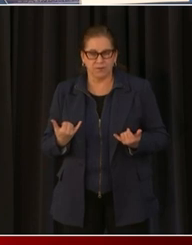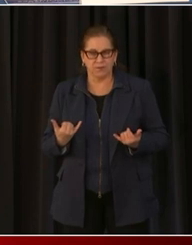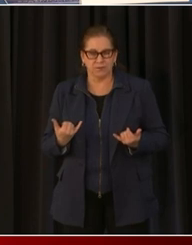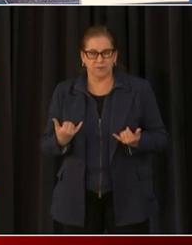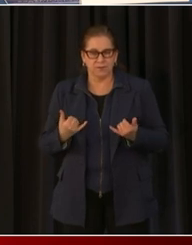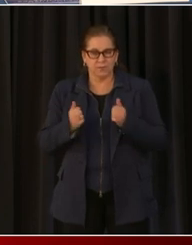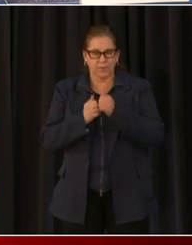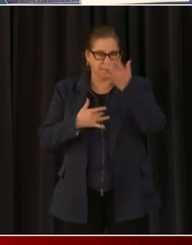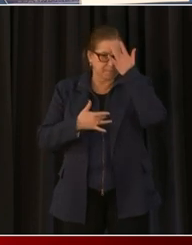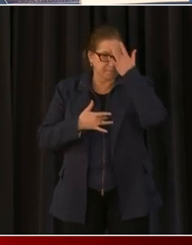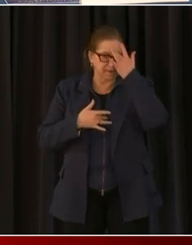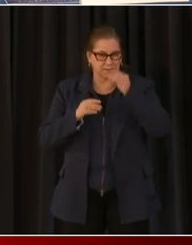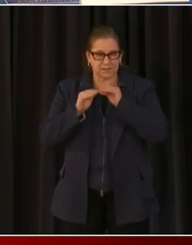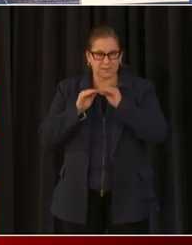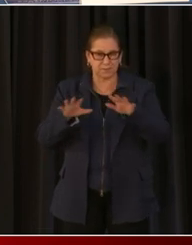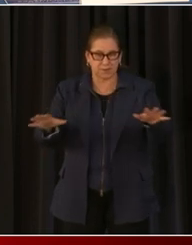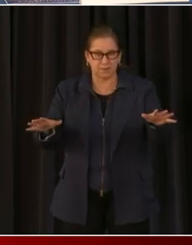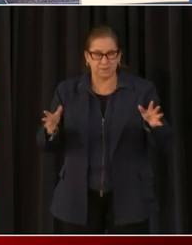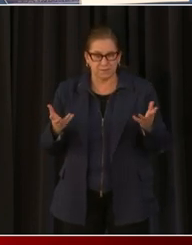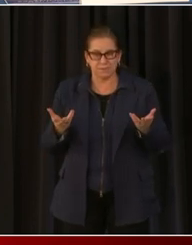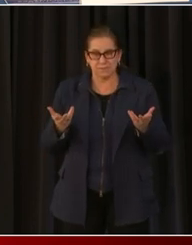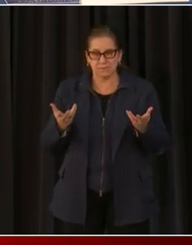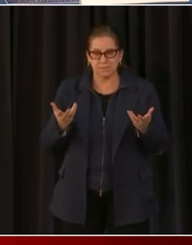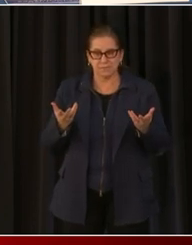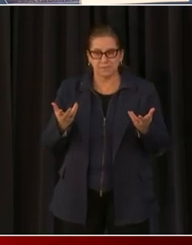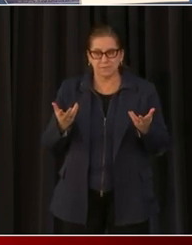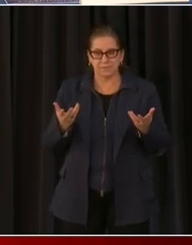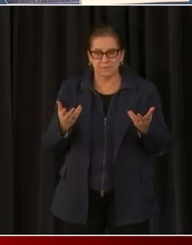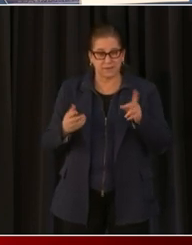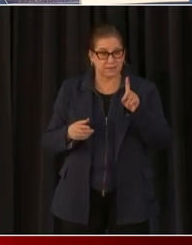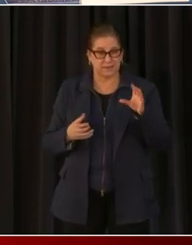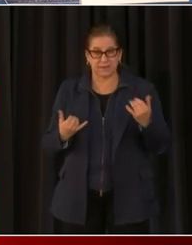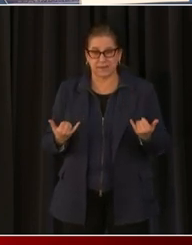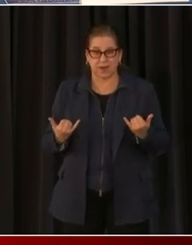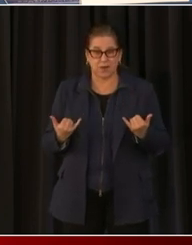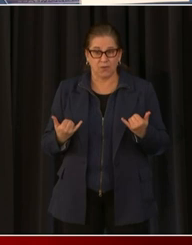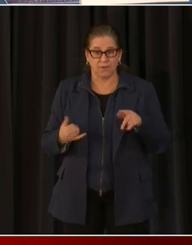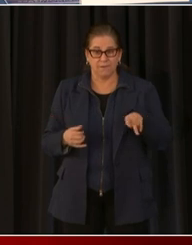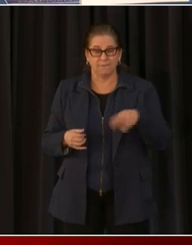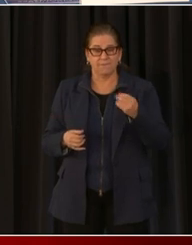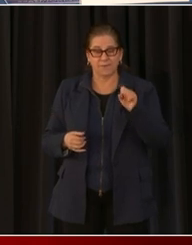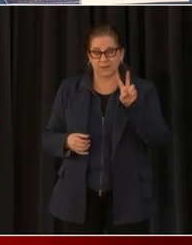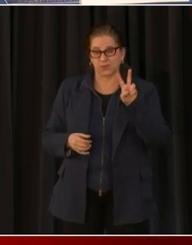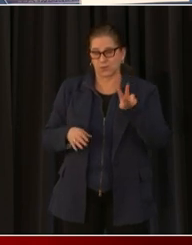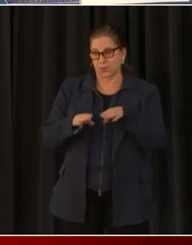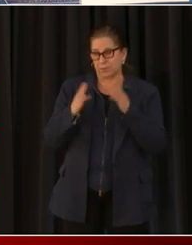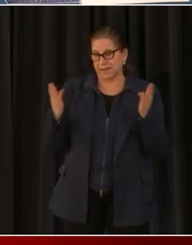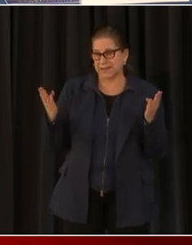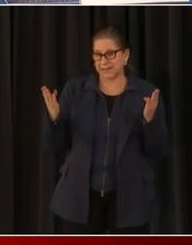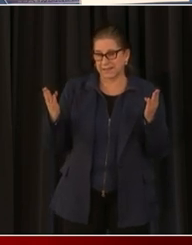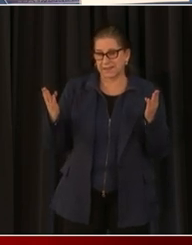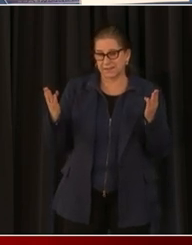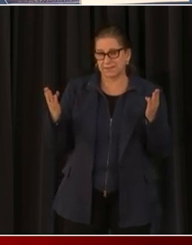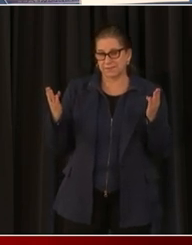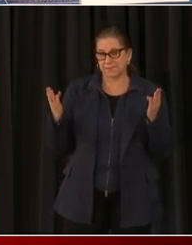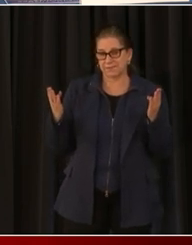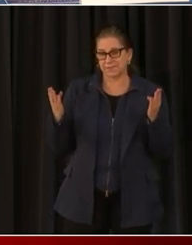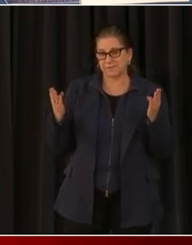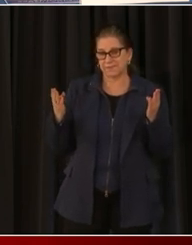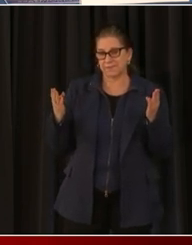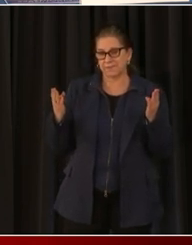with the pandemic in the District of Columbia. The District of Columbia is currently in phase 2. We provide